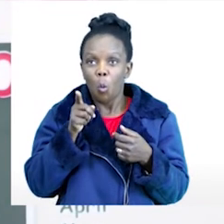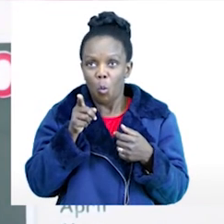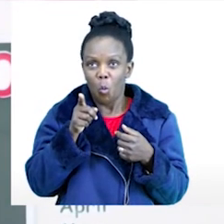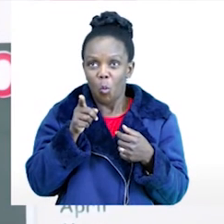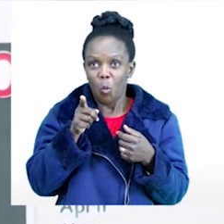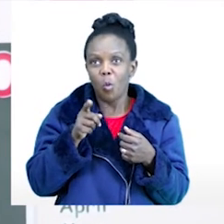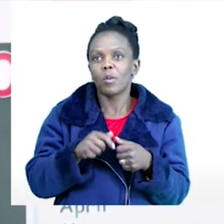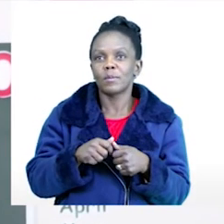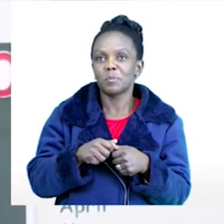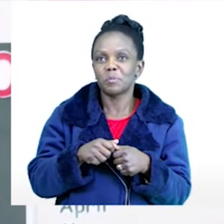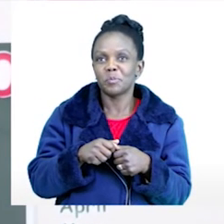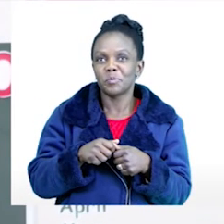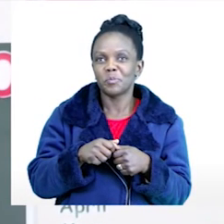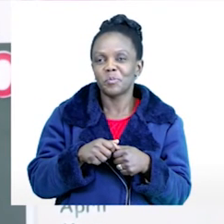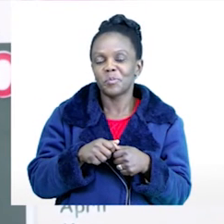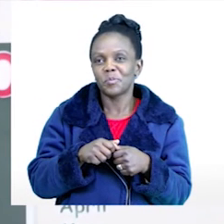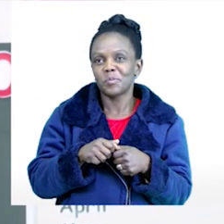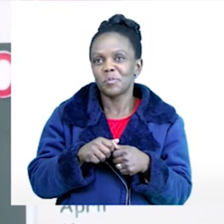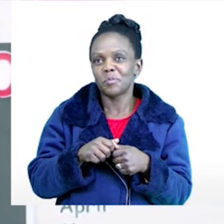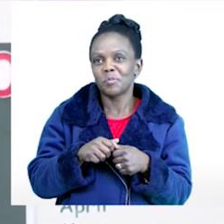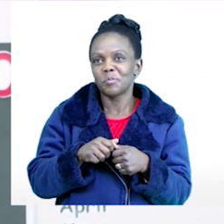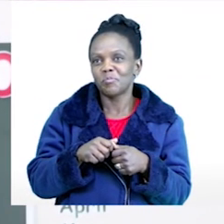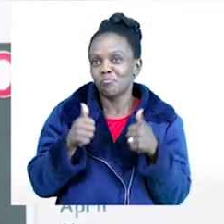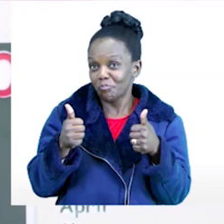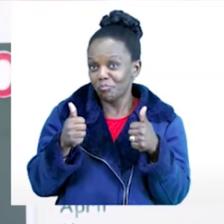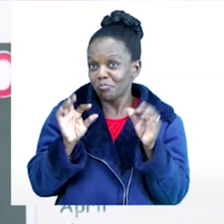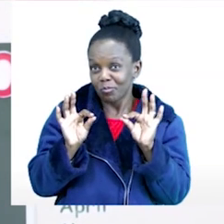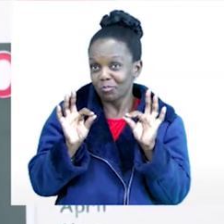Oh, there she is. How was out of space? I'm sure you enjoyed yourself.